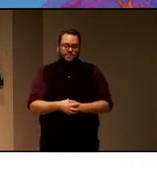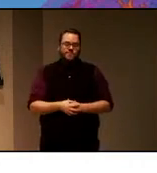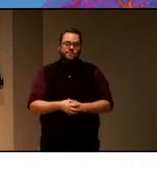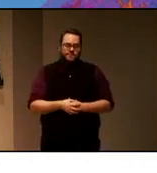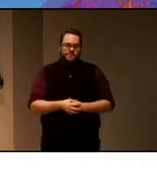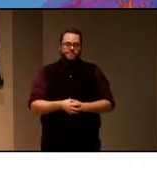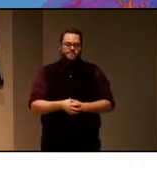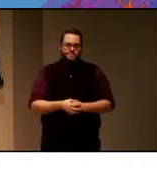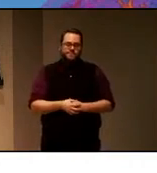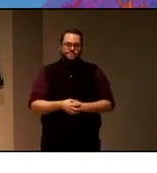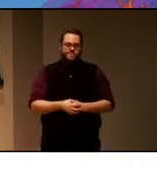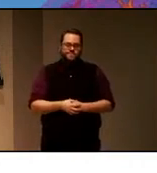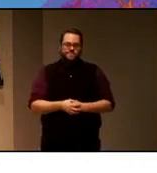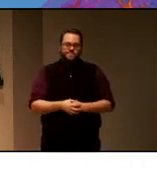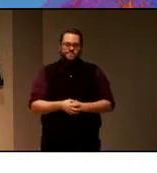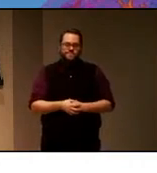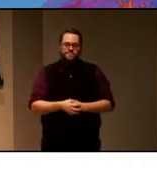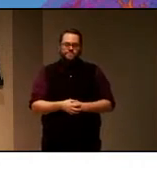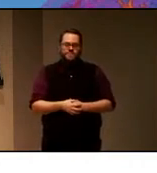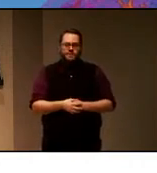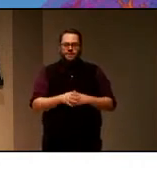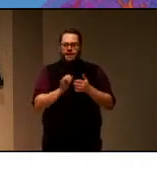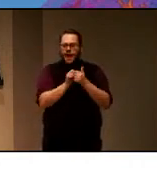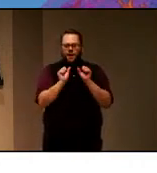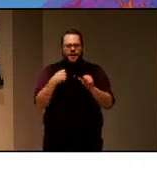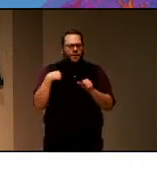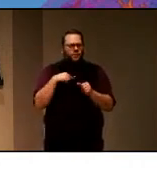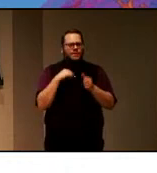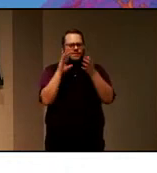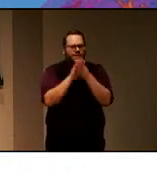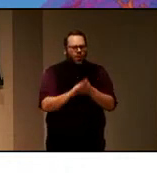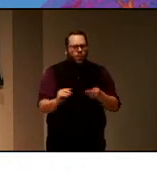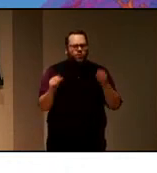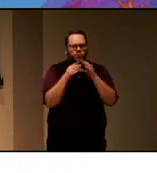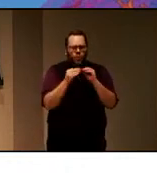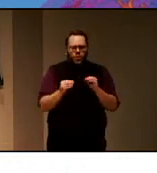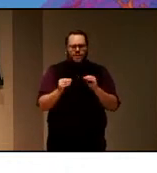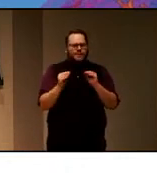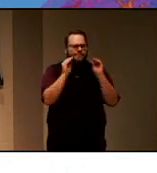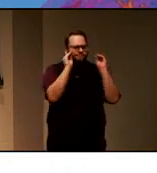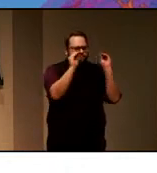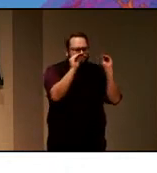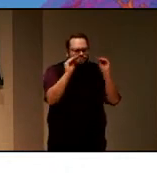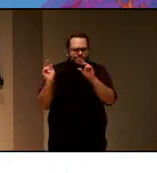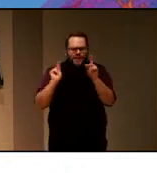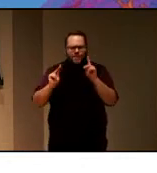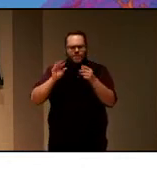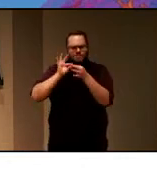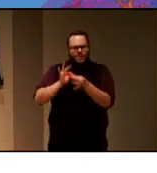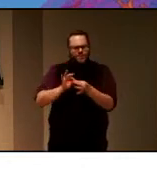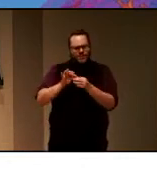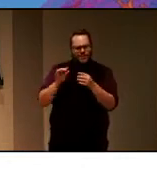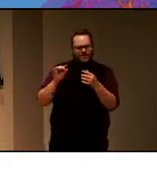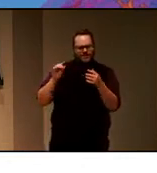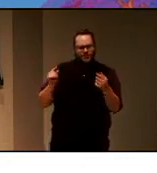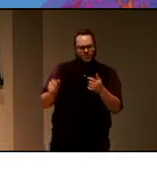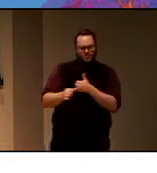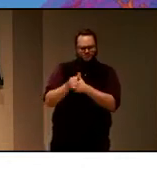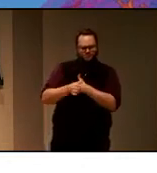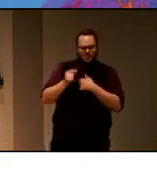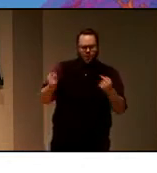So how can we tell stories that educate people about these harms, especially in areas where people just aren't